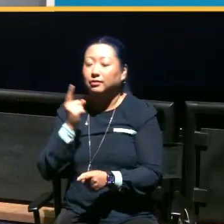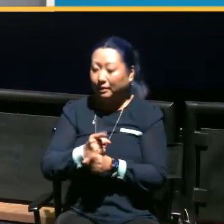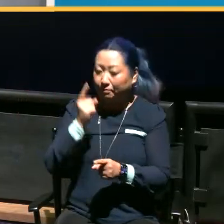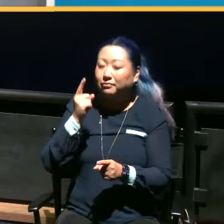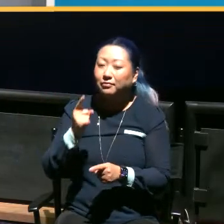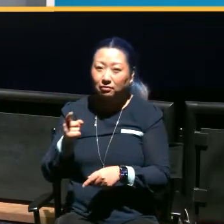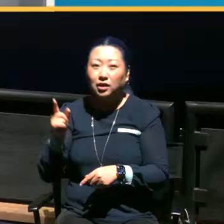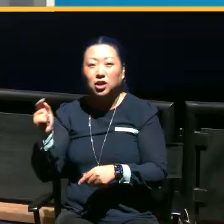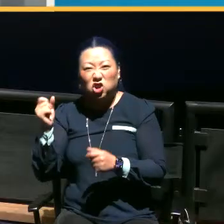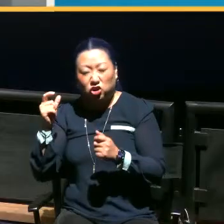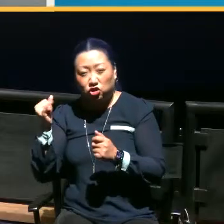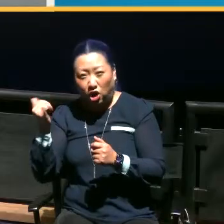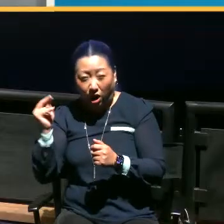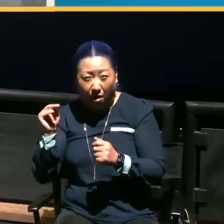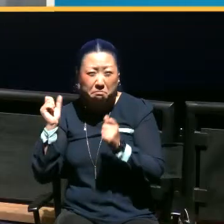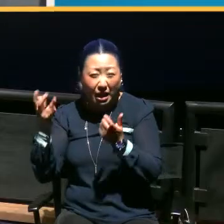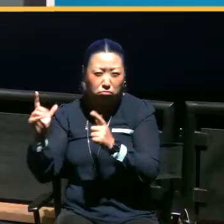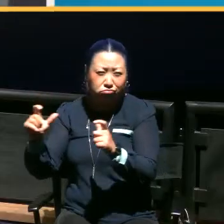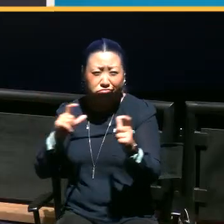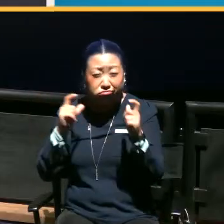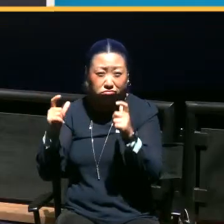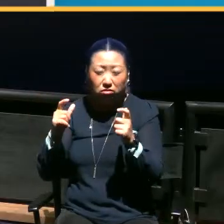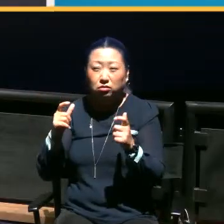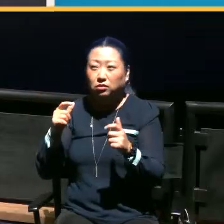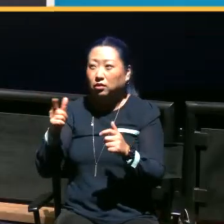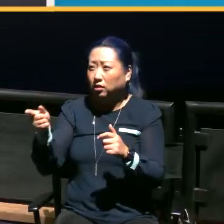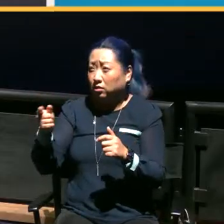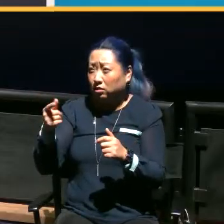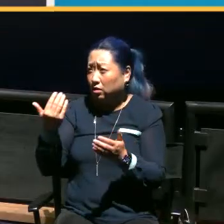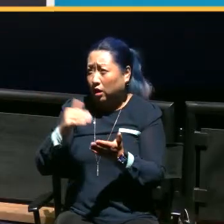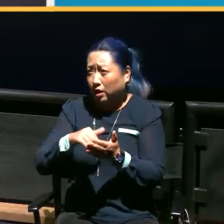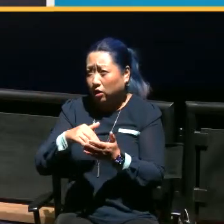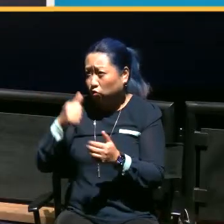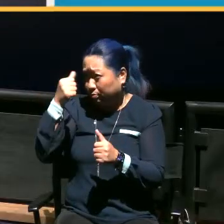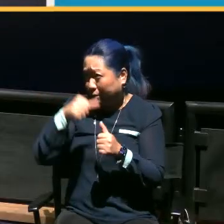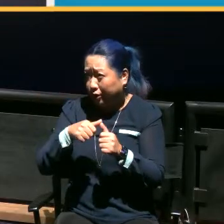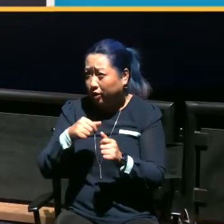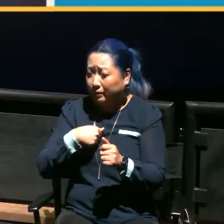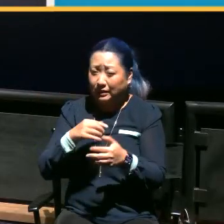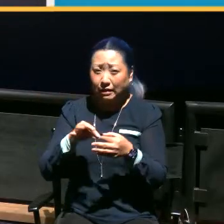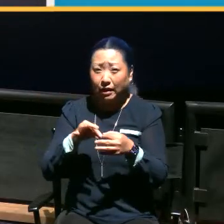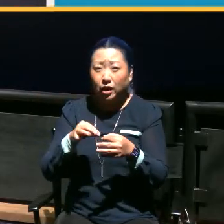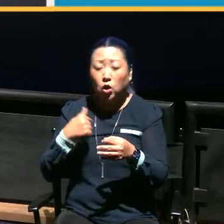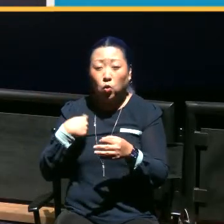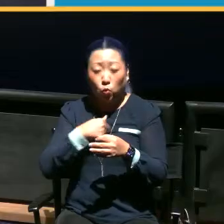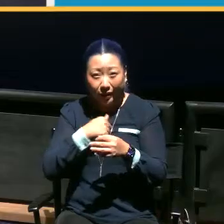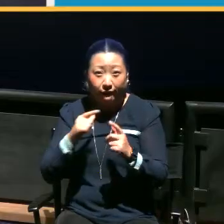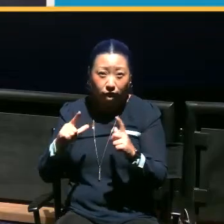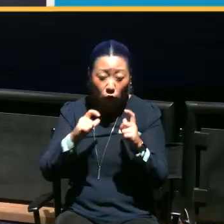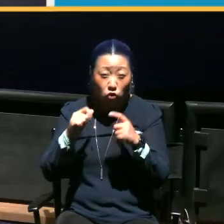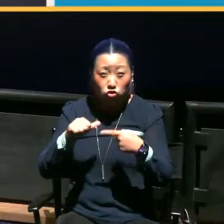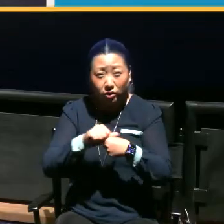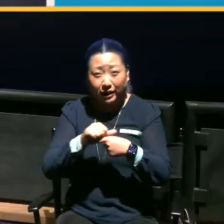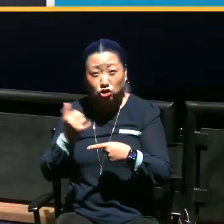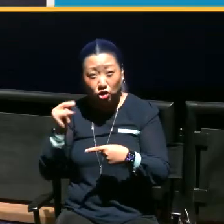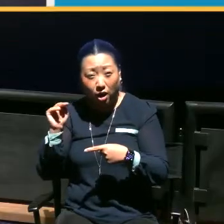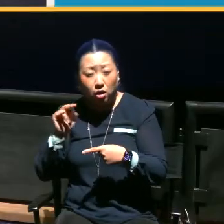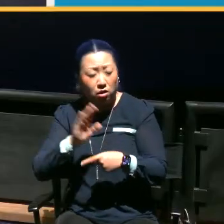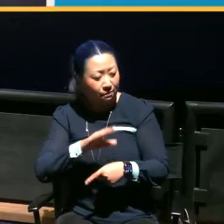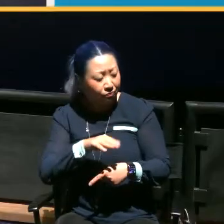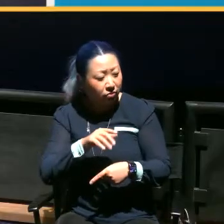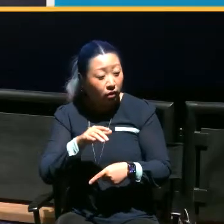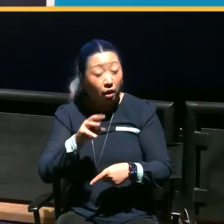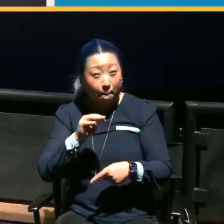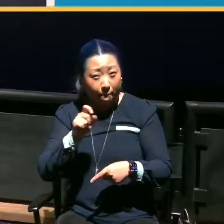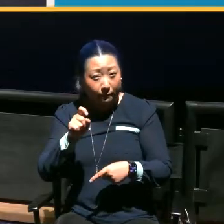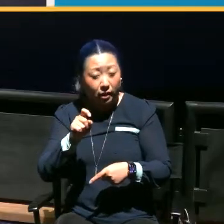lot of photos. John, again, I don't know if you remember saying this to me, John, but when we were doing our photo training, John said to me, he goes, Mass,